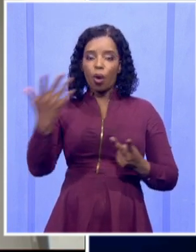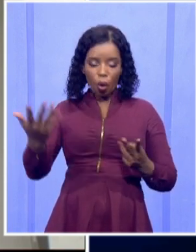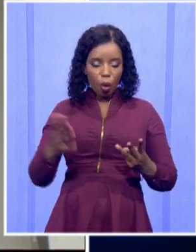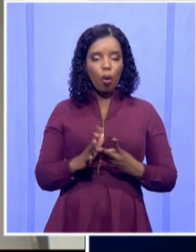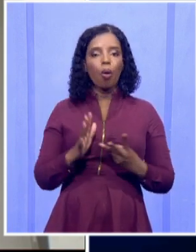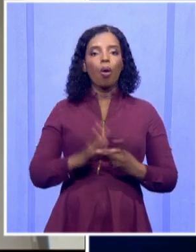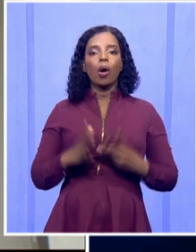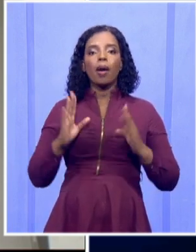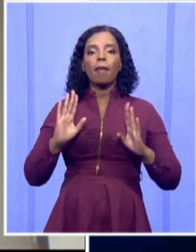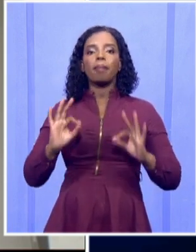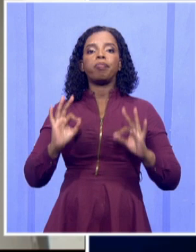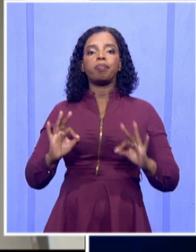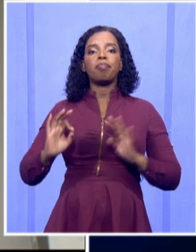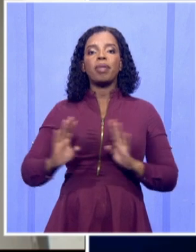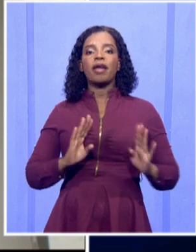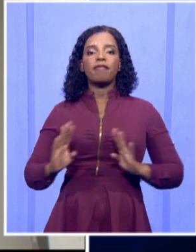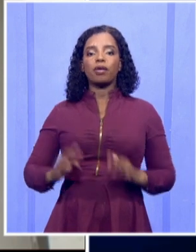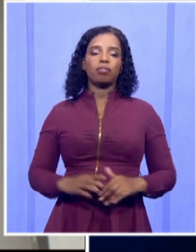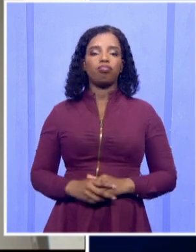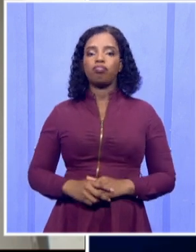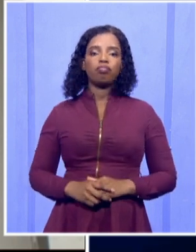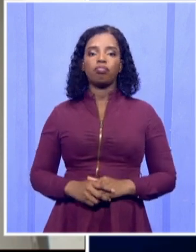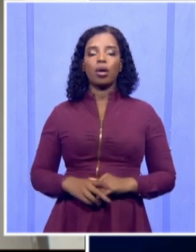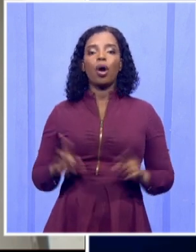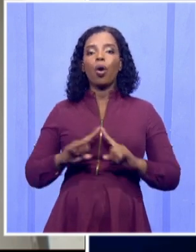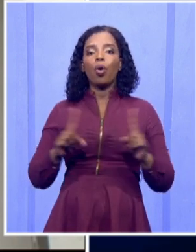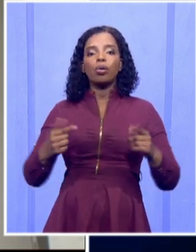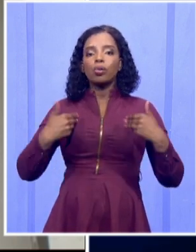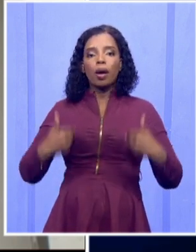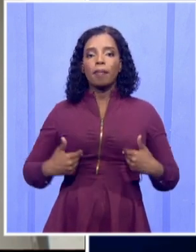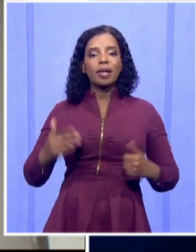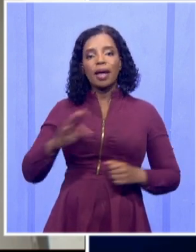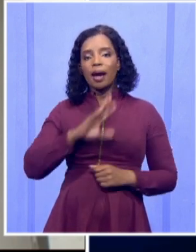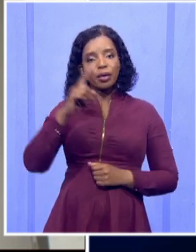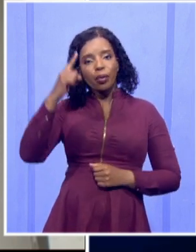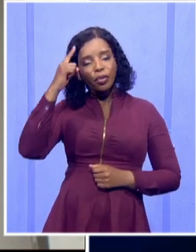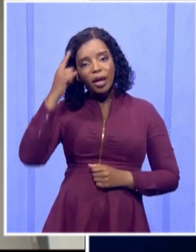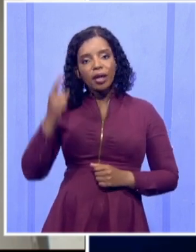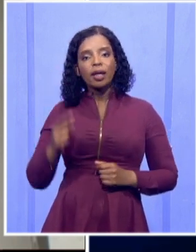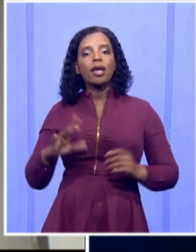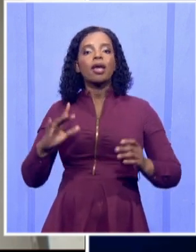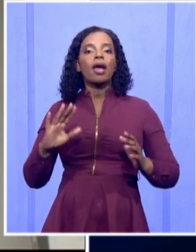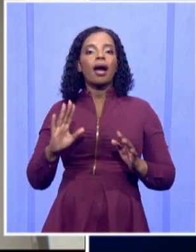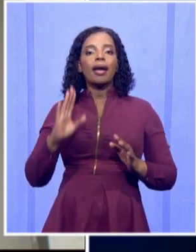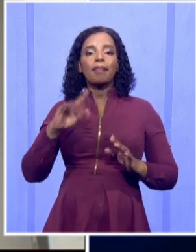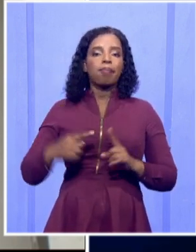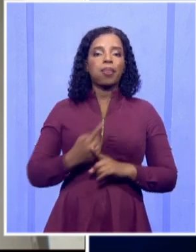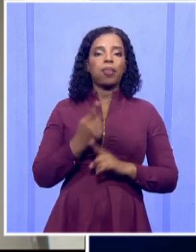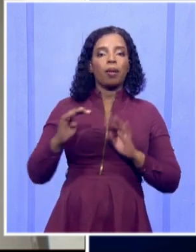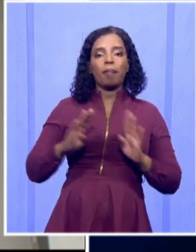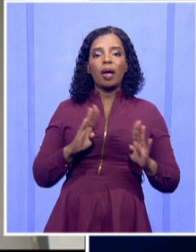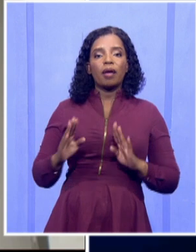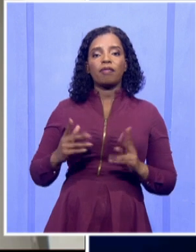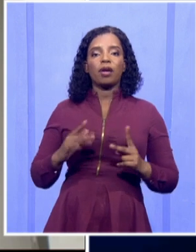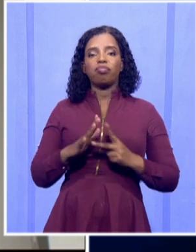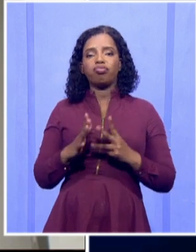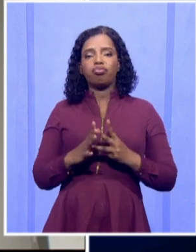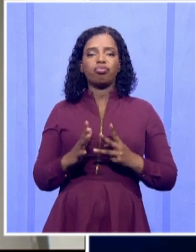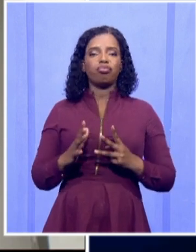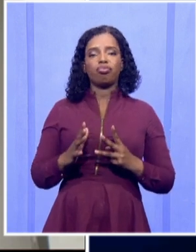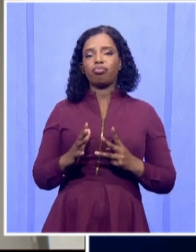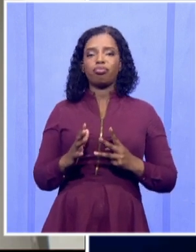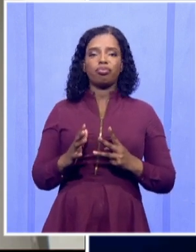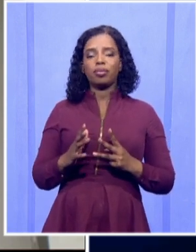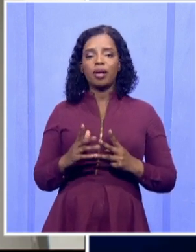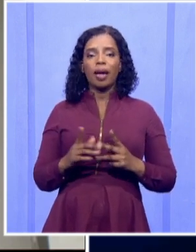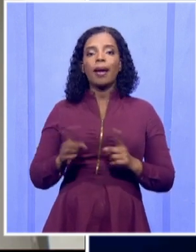don't think you can add unlawful and in bad faith, even though the rule is sort of written in that way. And I think that might give a little bit of comfort